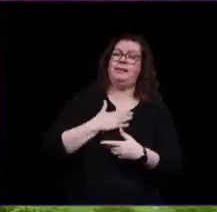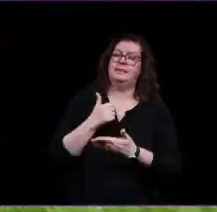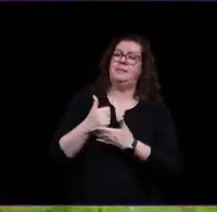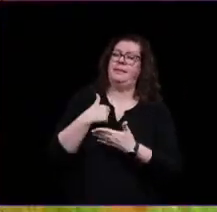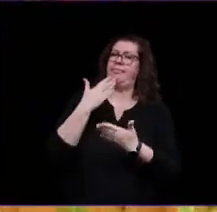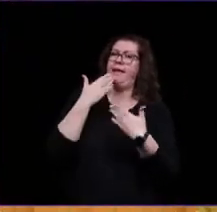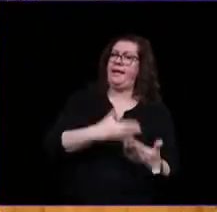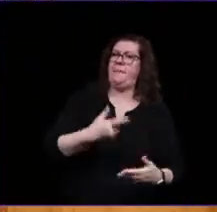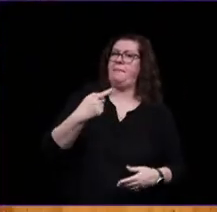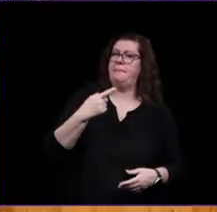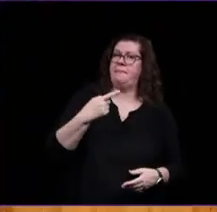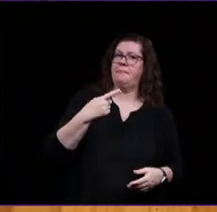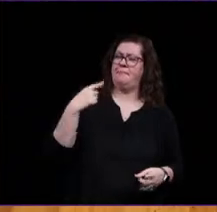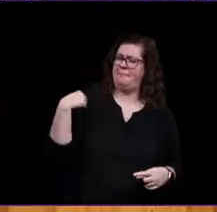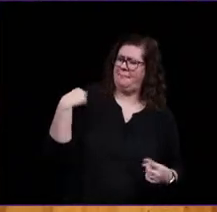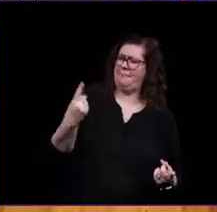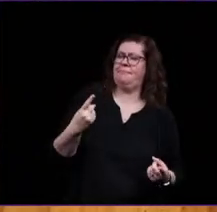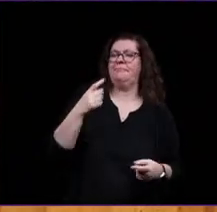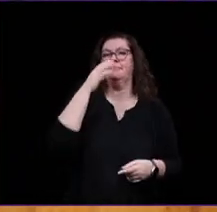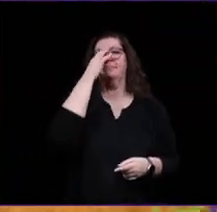him?